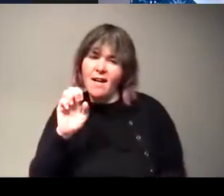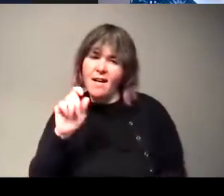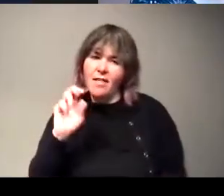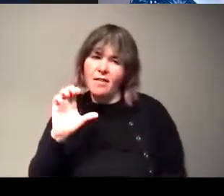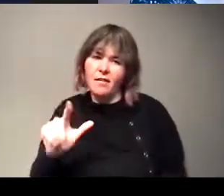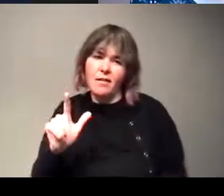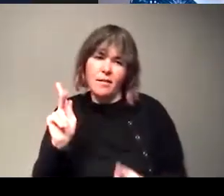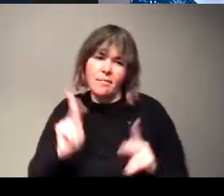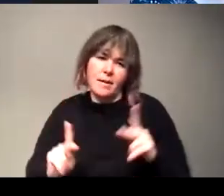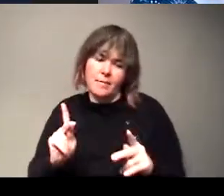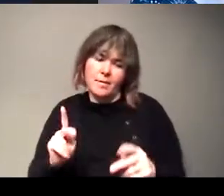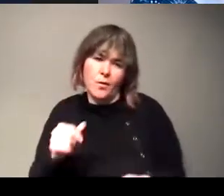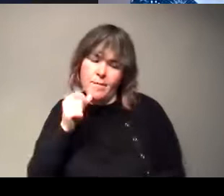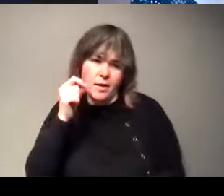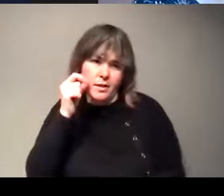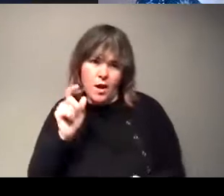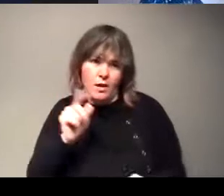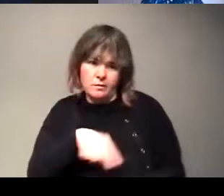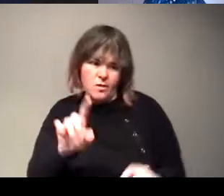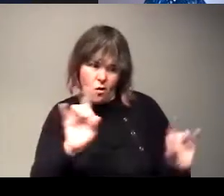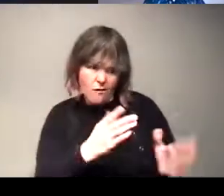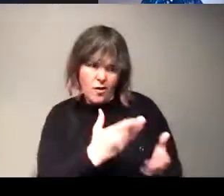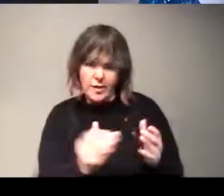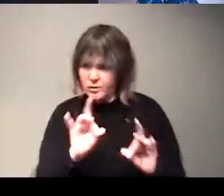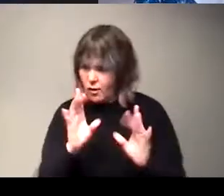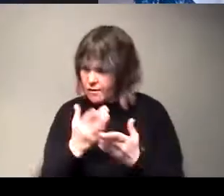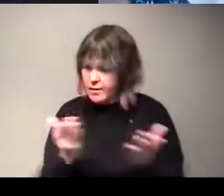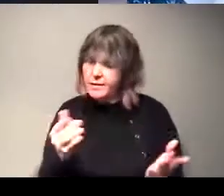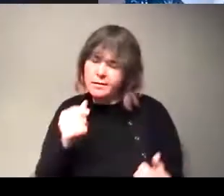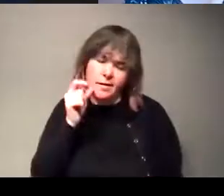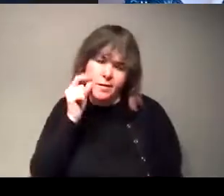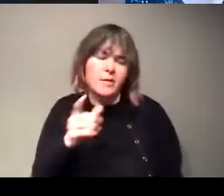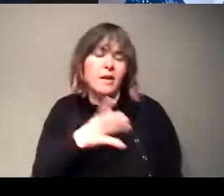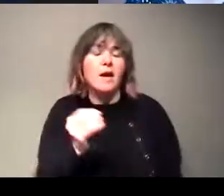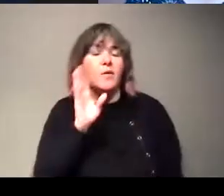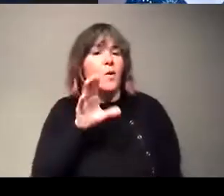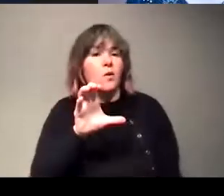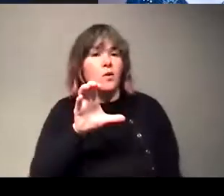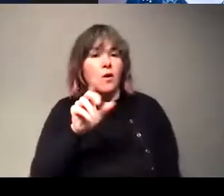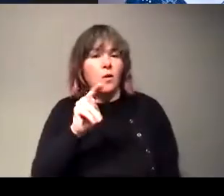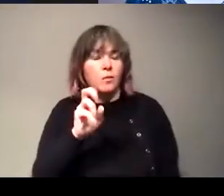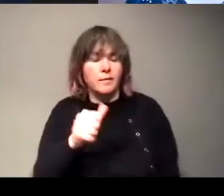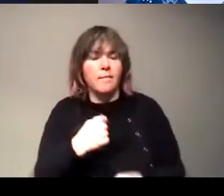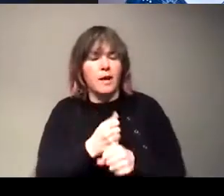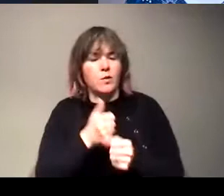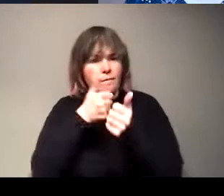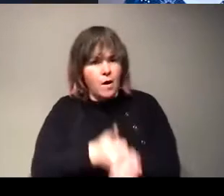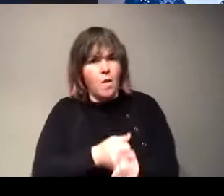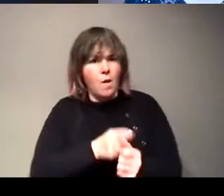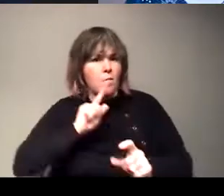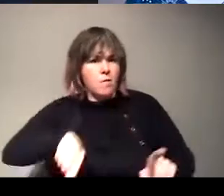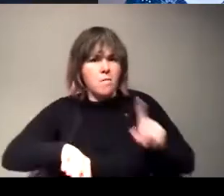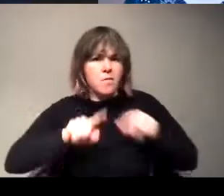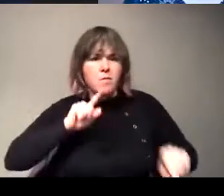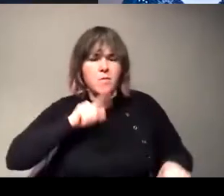I'm unsurprised that they're doing terrible things. Yeah. And we know that clones were made to follow orders. And so